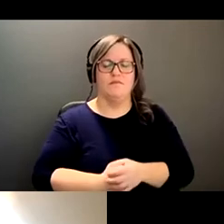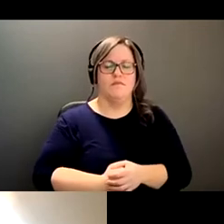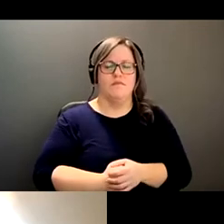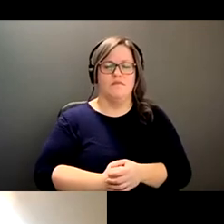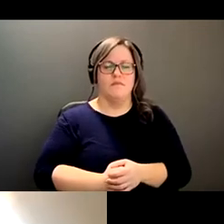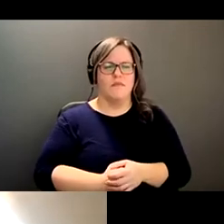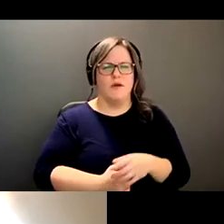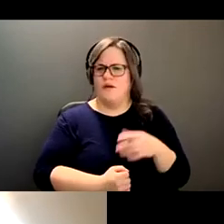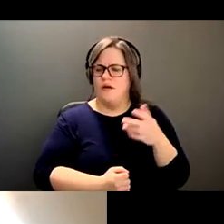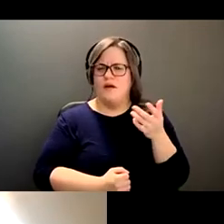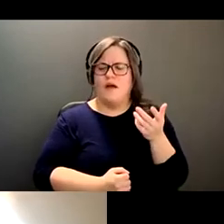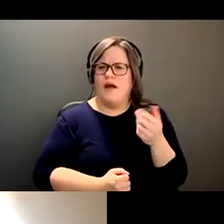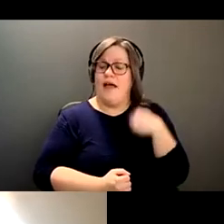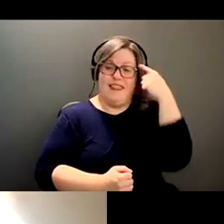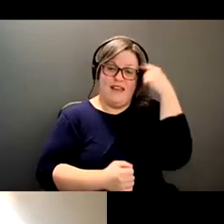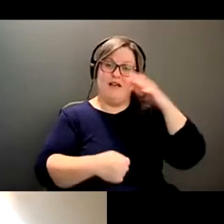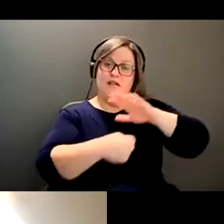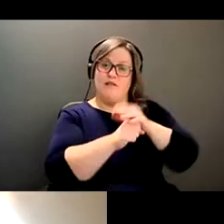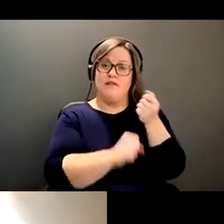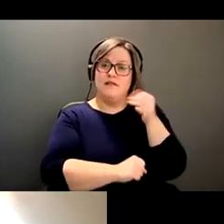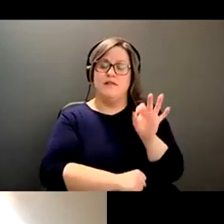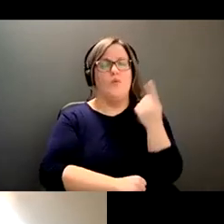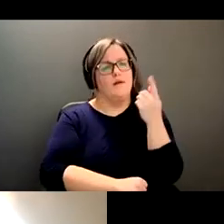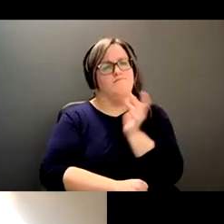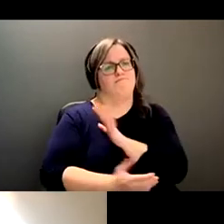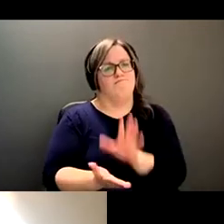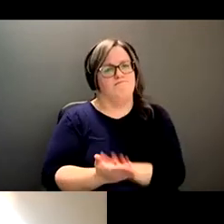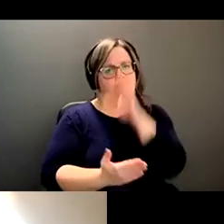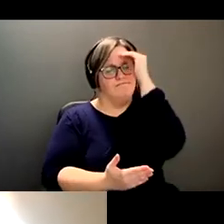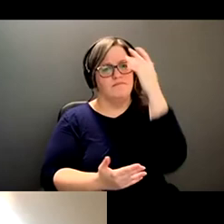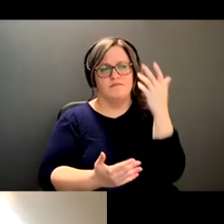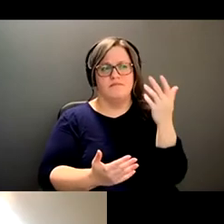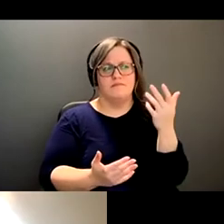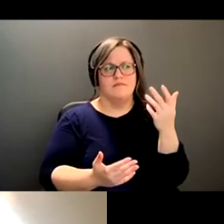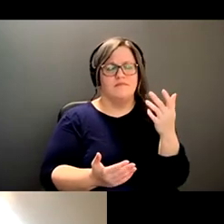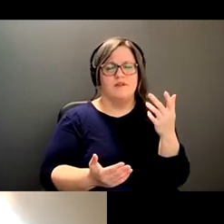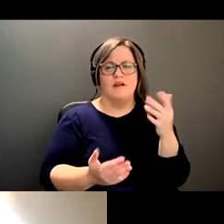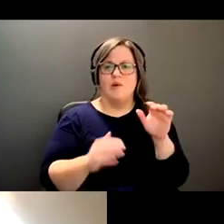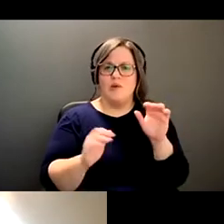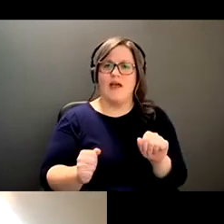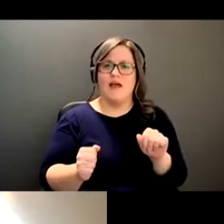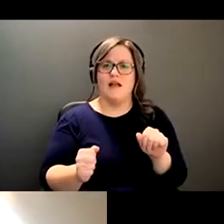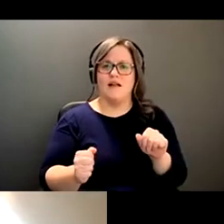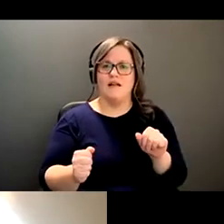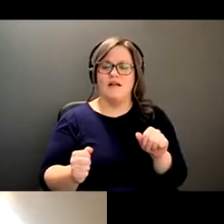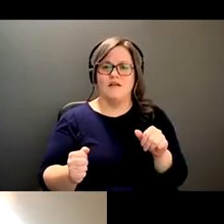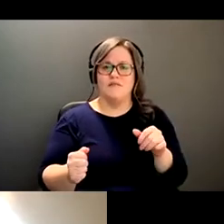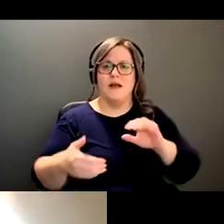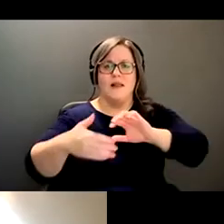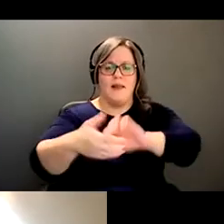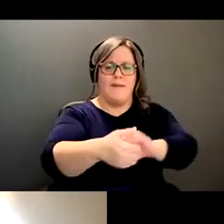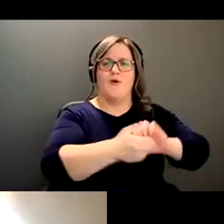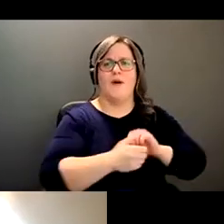coolest things that came out of the pandemic was this ability to kind of make publications with a lot of people that we weren't collaborating with